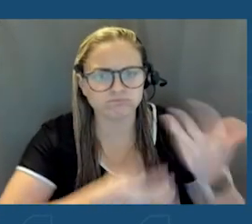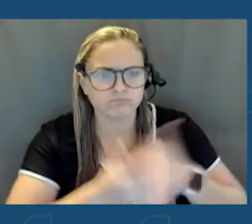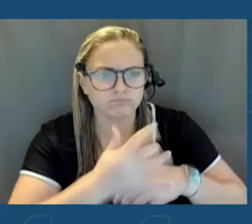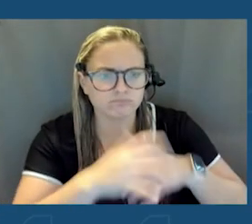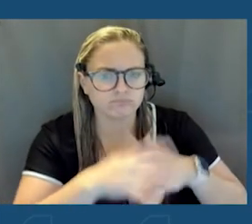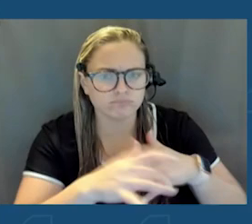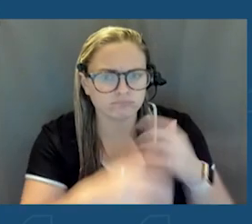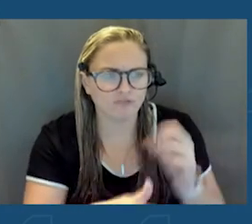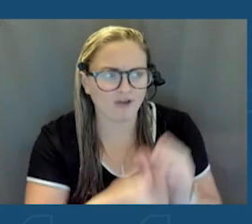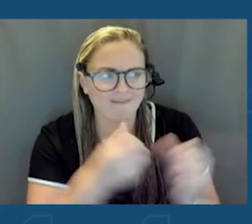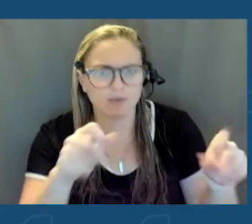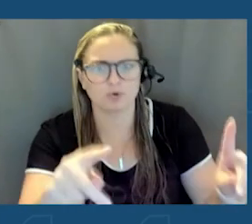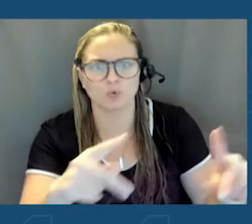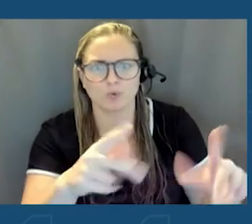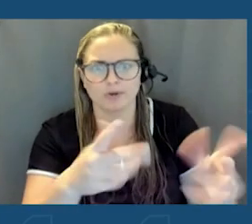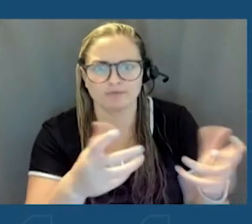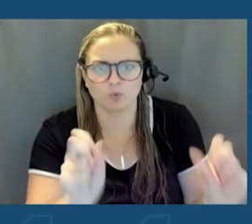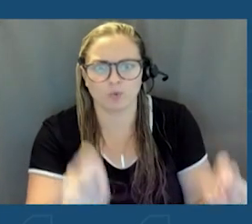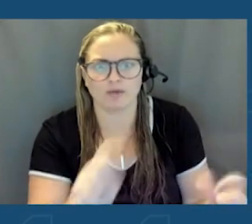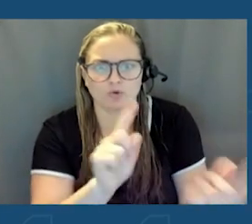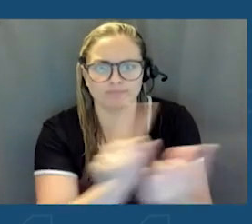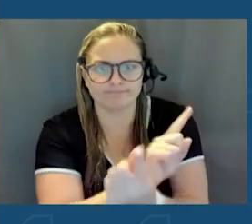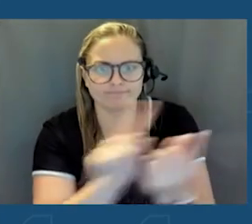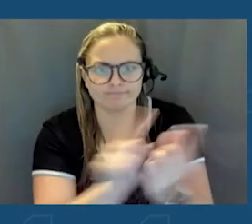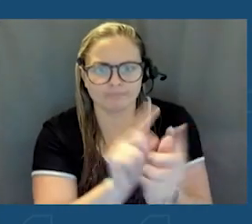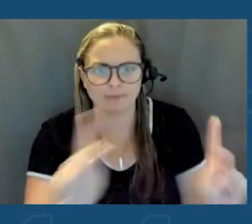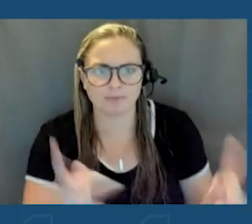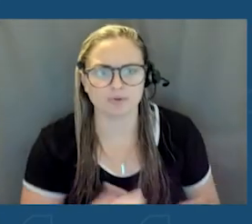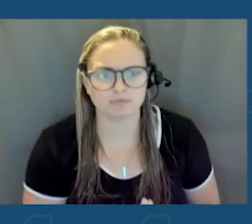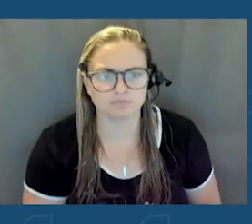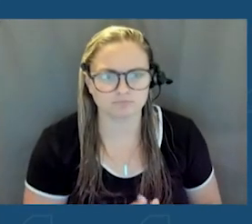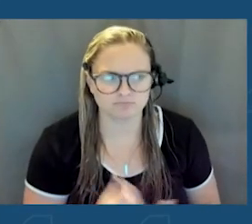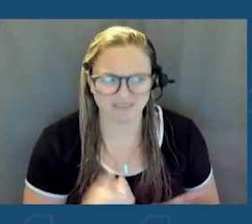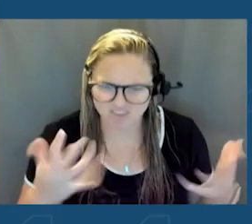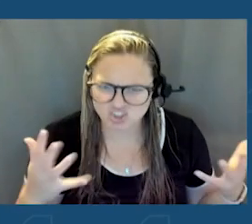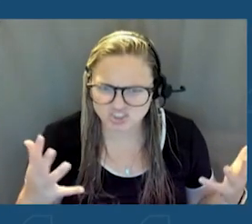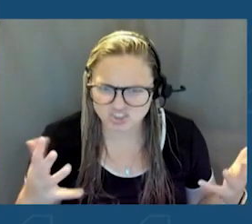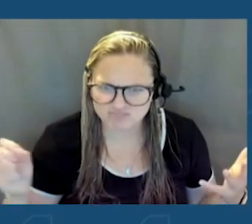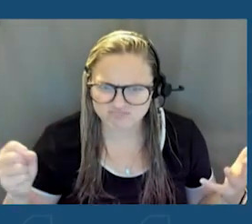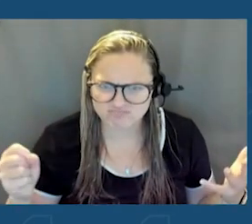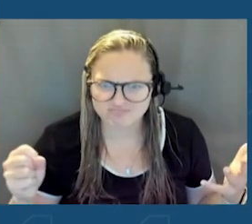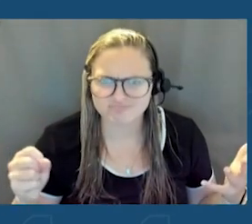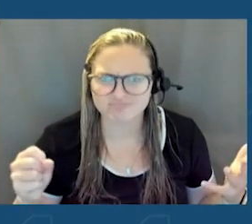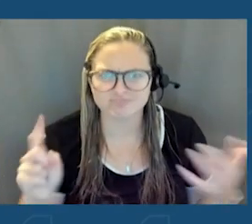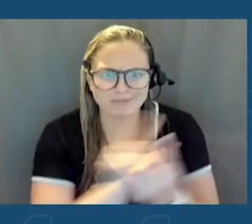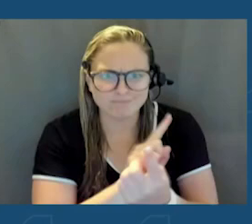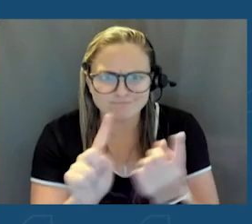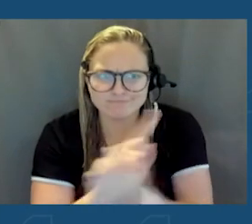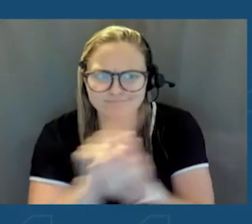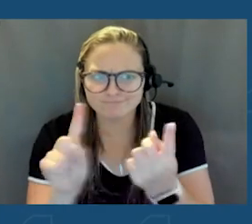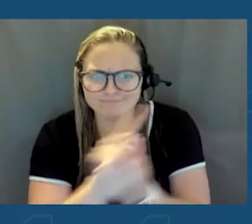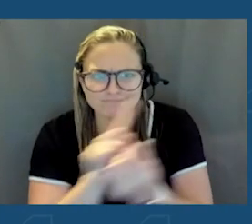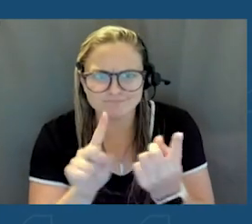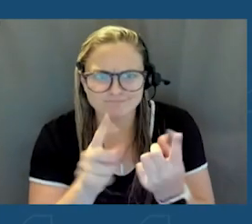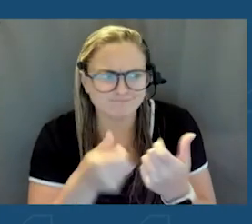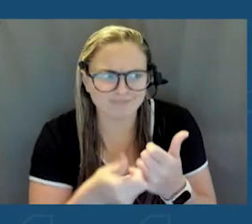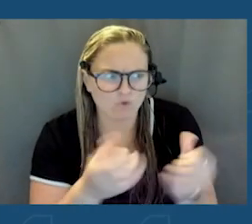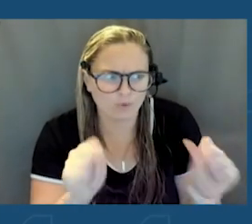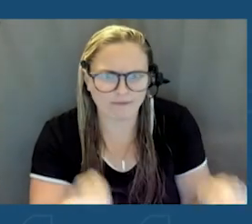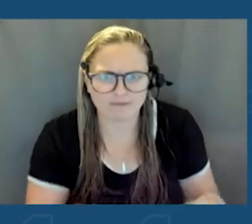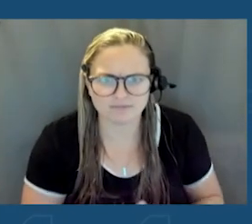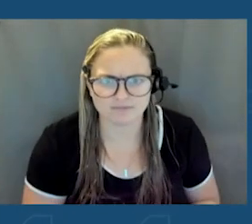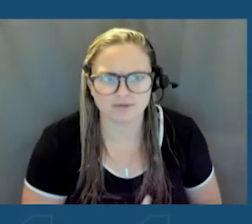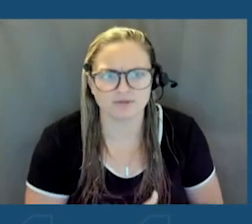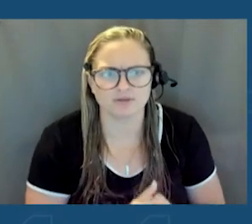single opportunity to meet people around the state? Oh, I have. I've been out and about in every way, shape, and form, and